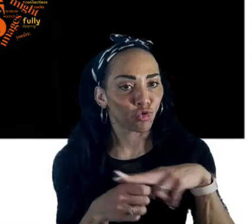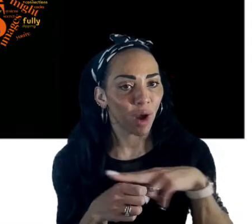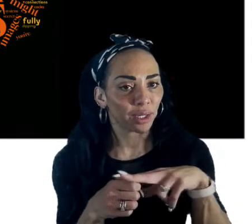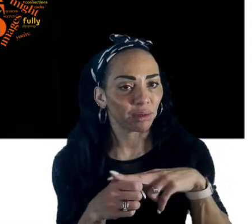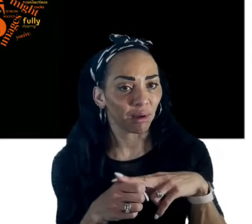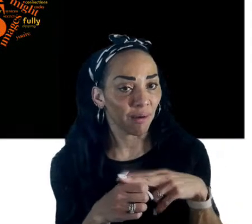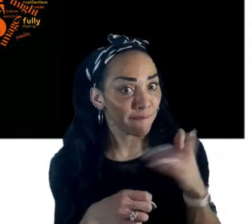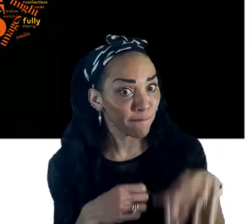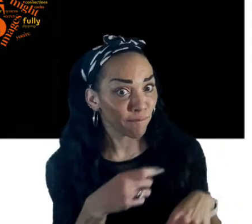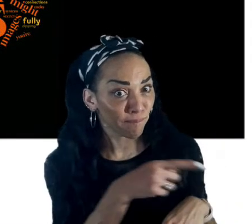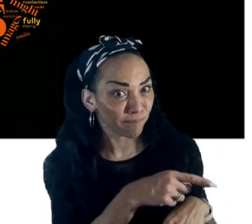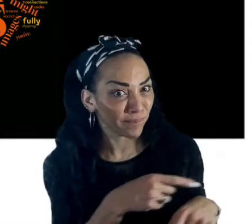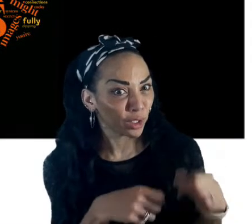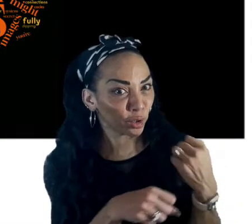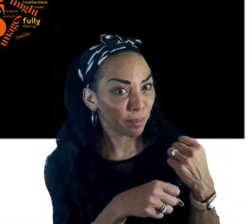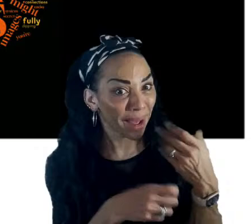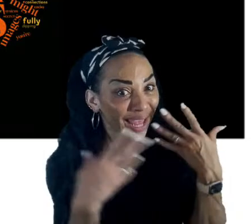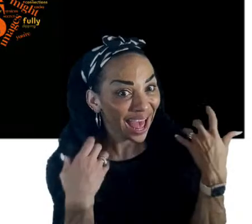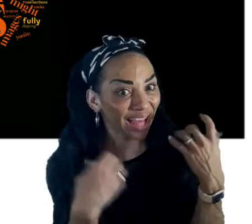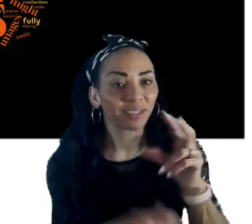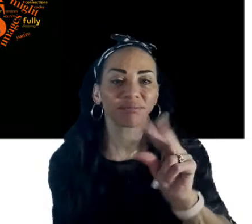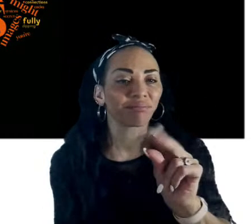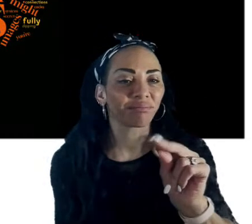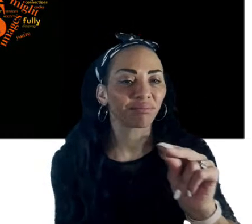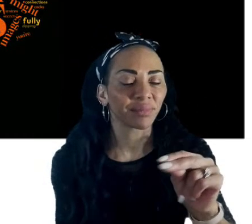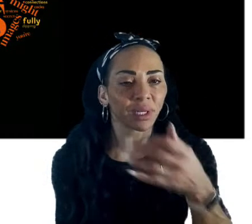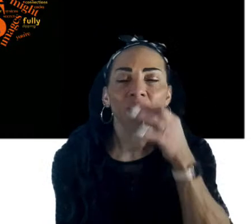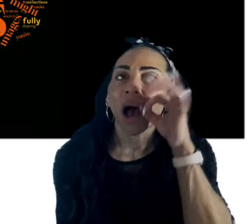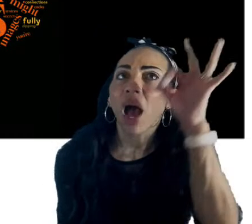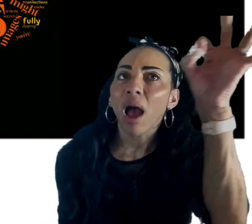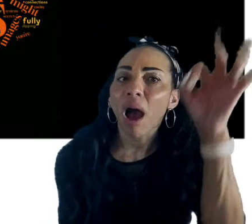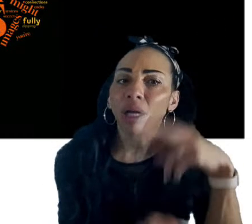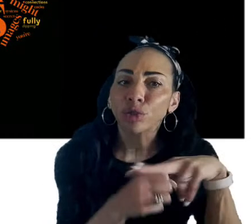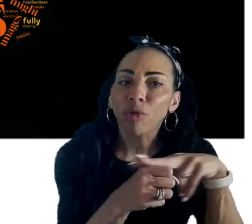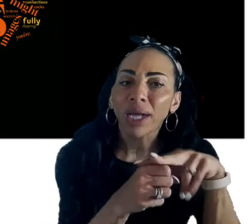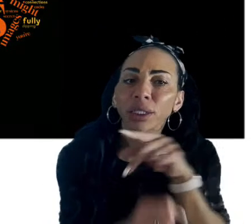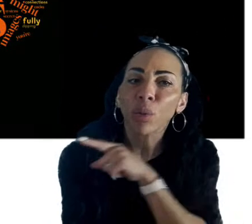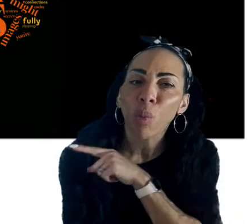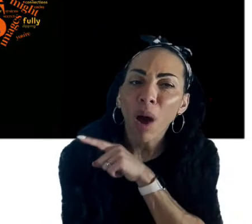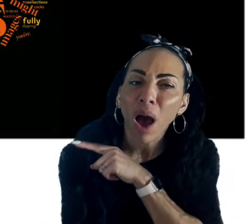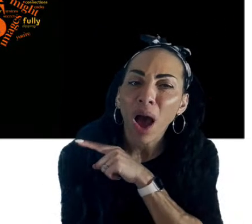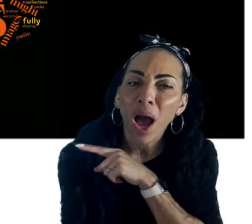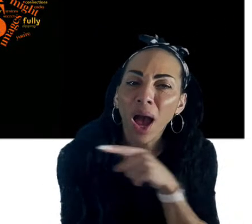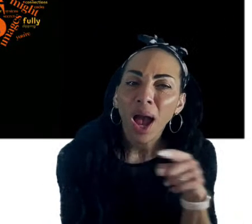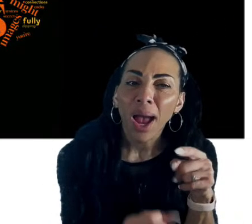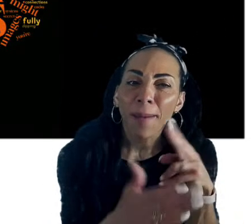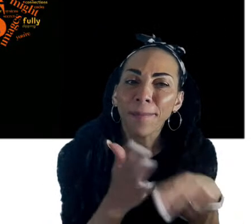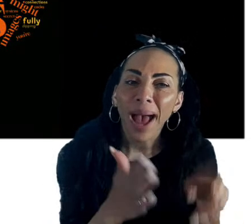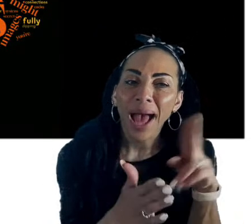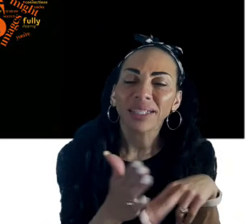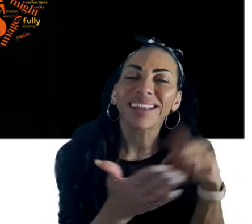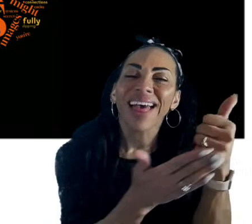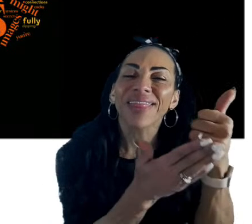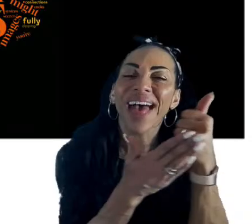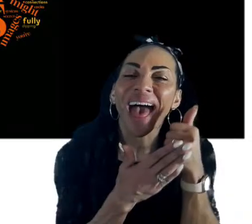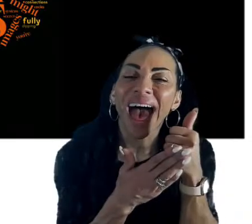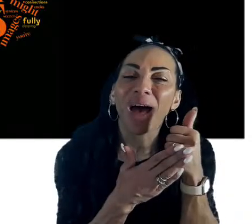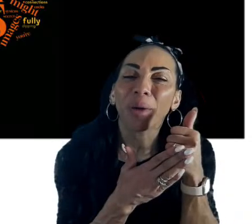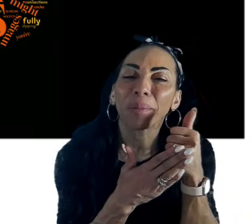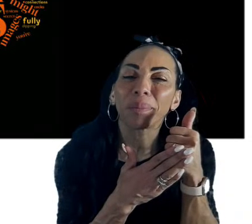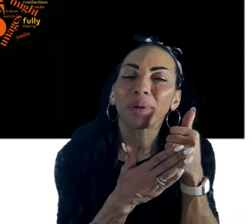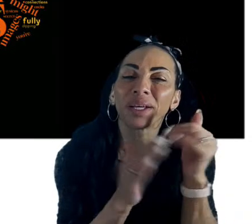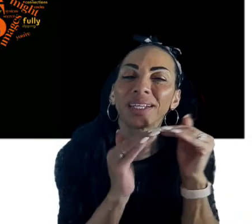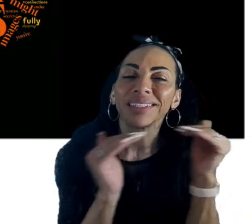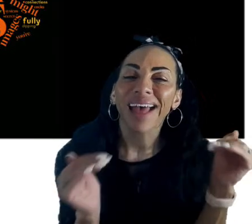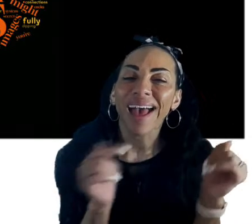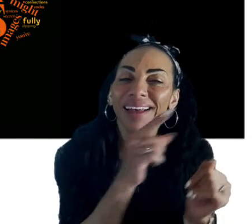When I asked why I was banned to the help desk people, they said it was